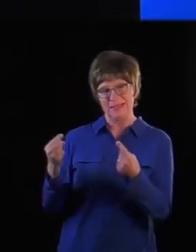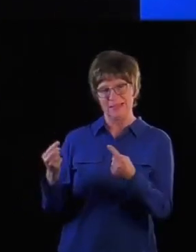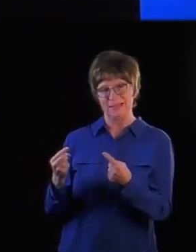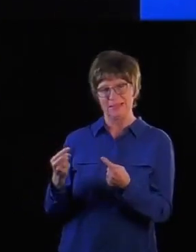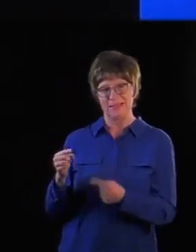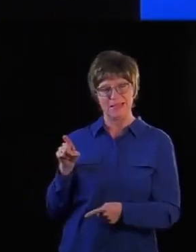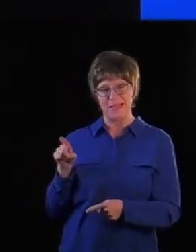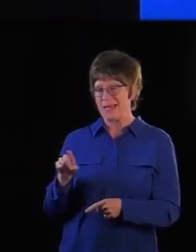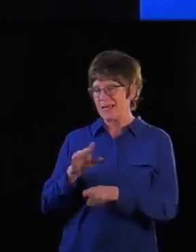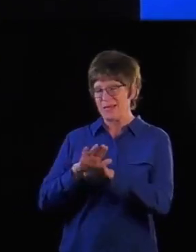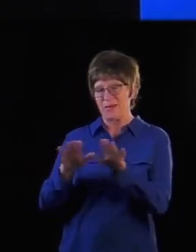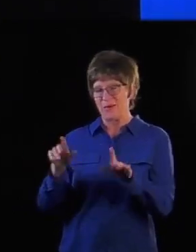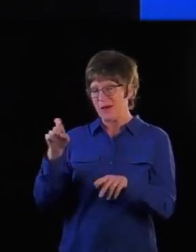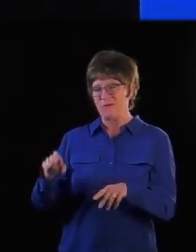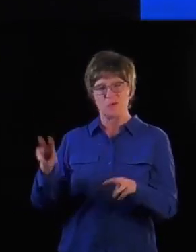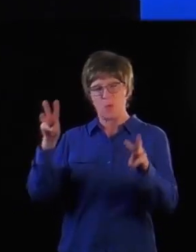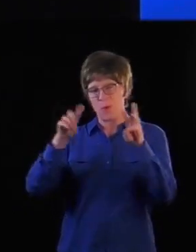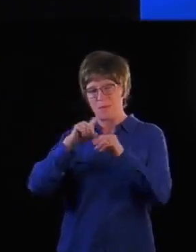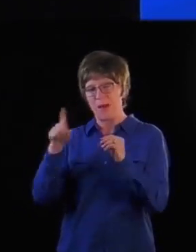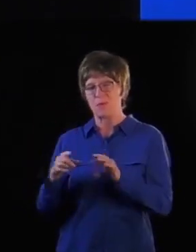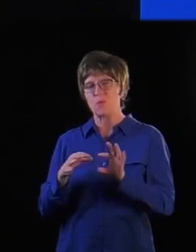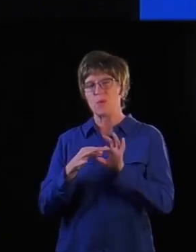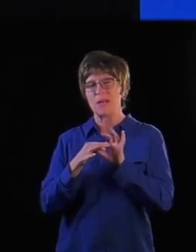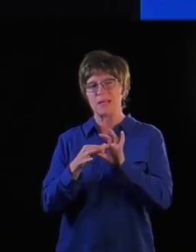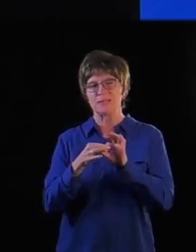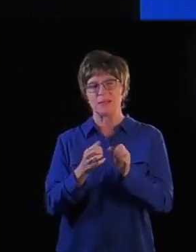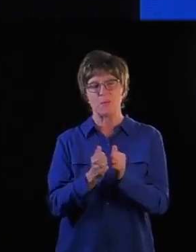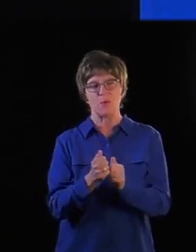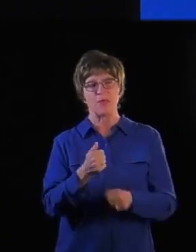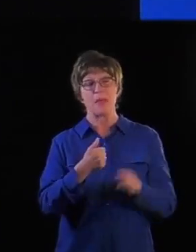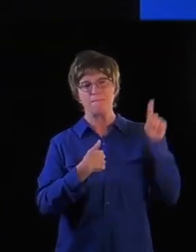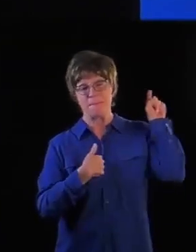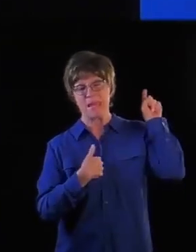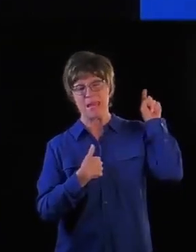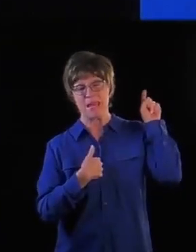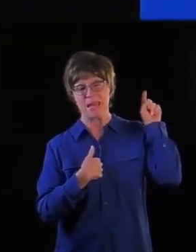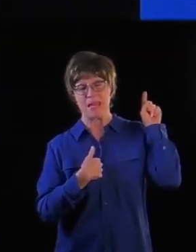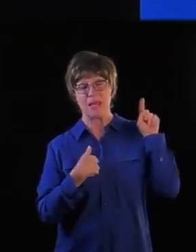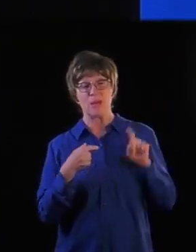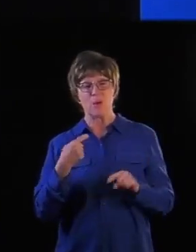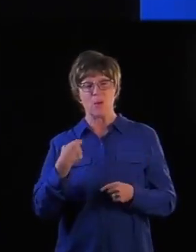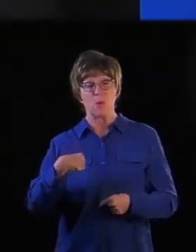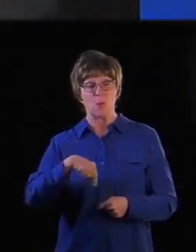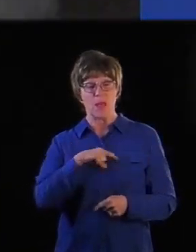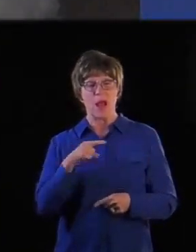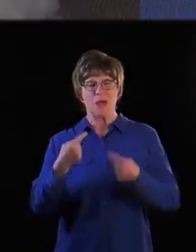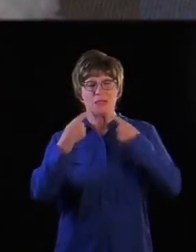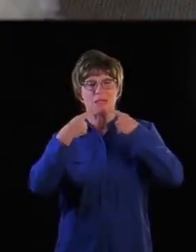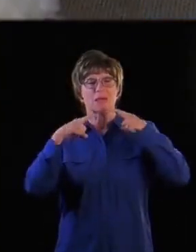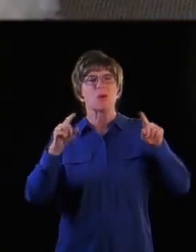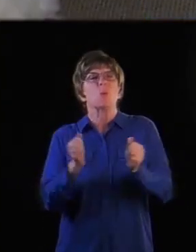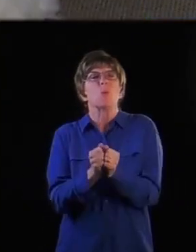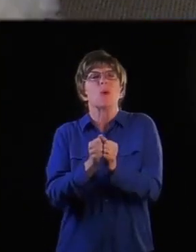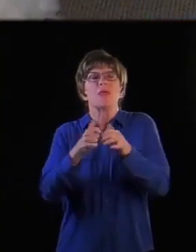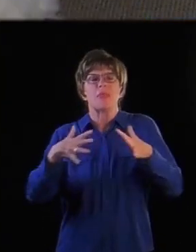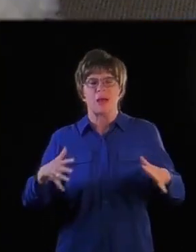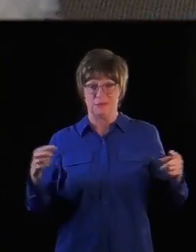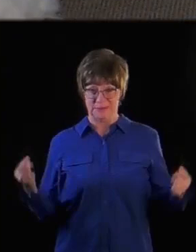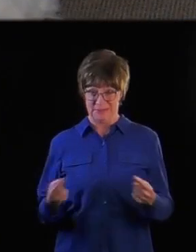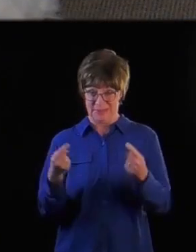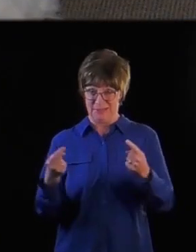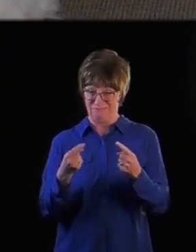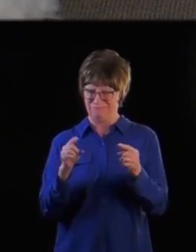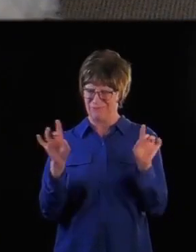he has relationship with me. And we are declared not sinful, but sinless because of what Jesus did. Isn't that